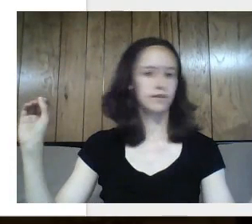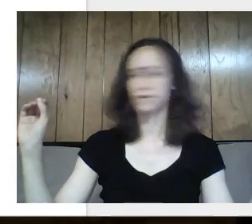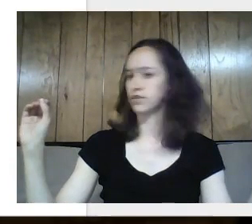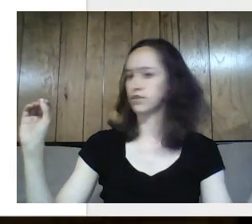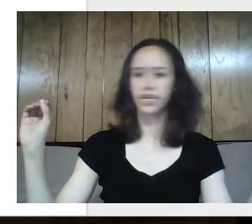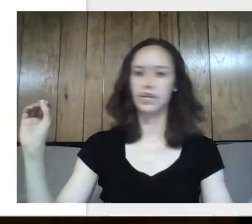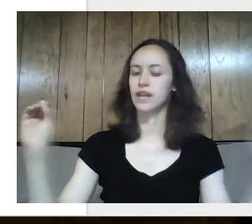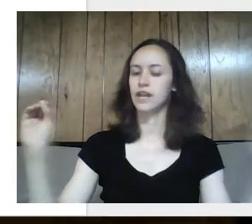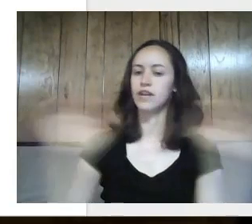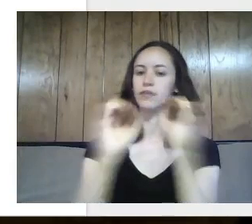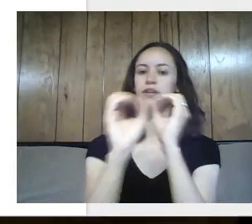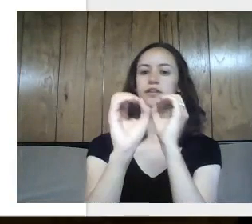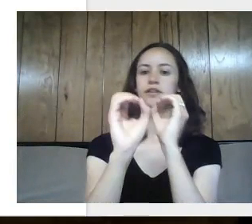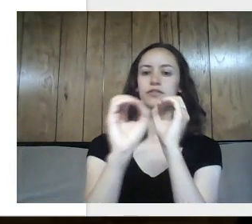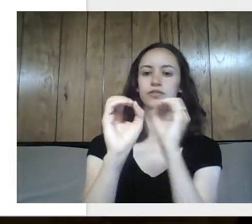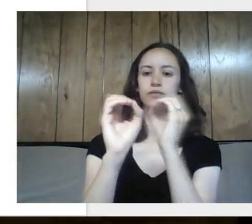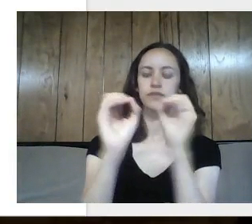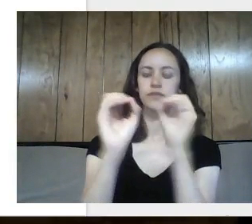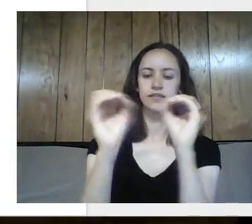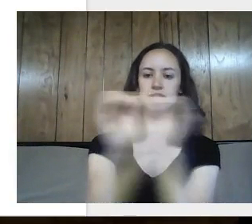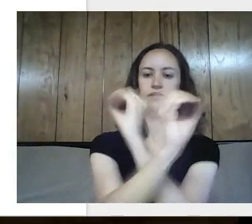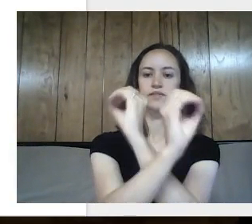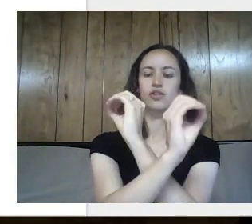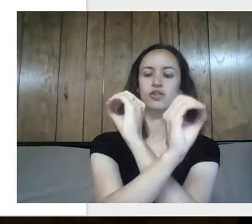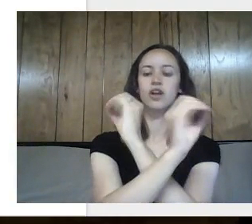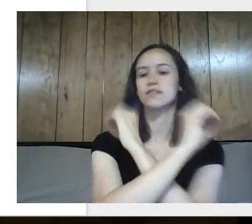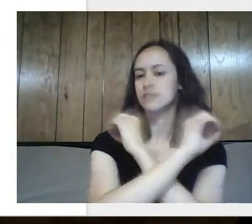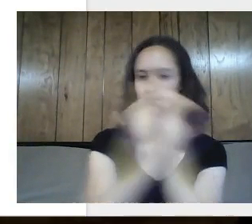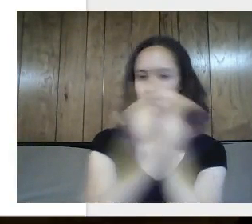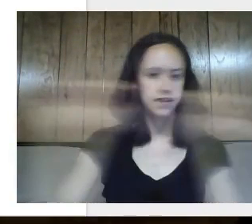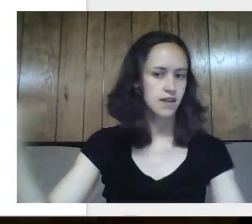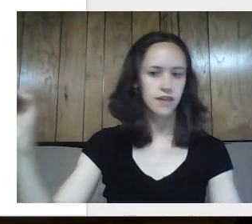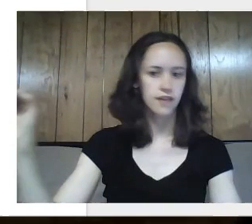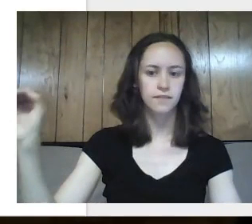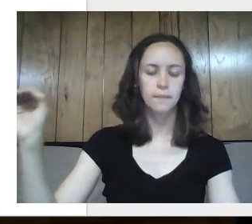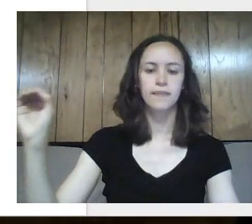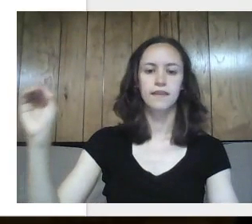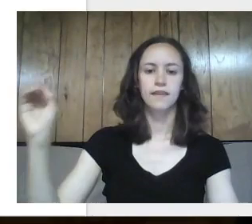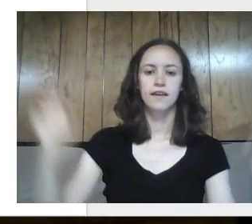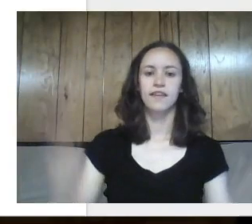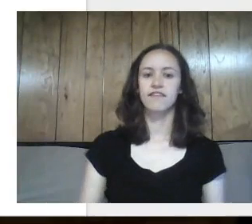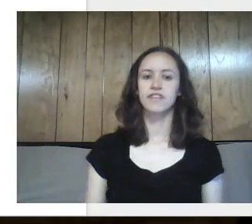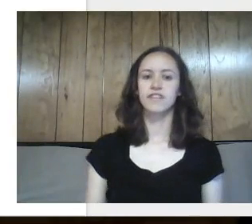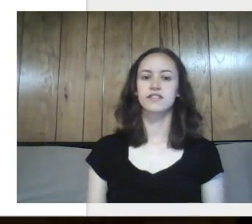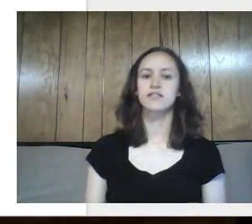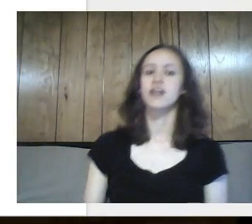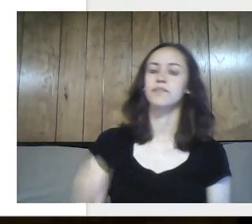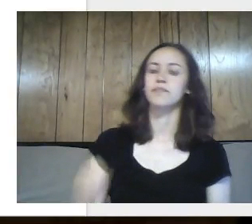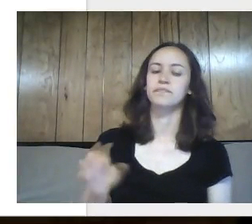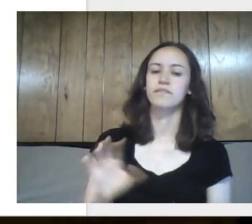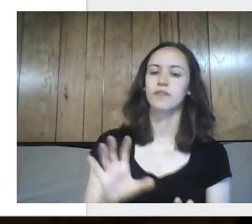none. Shaking your head no. So two zeros cross and say none. And that